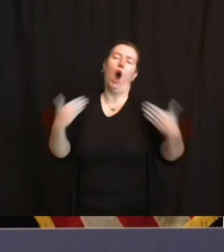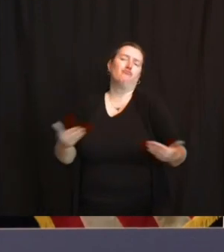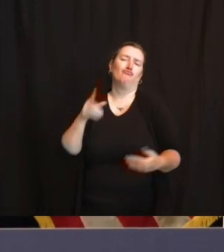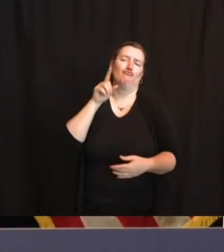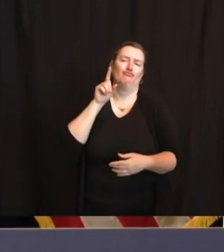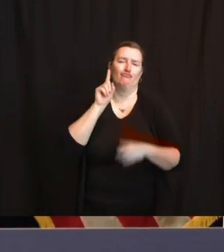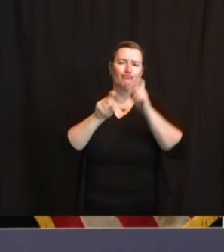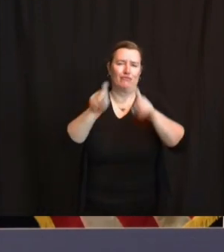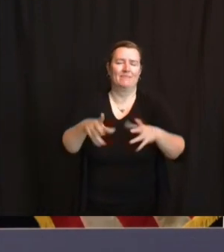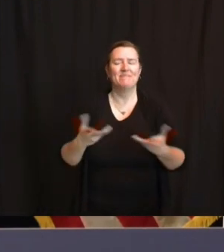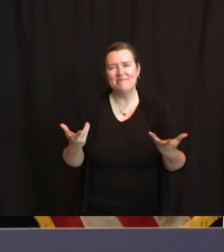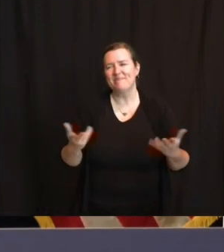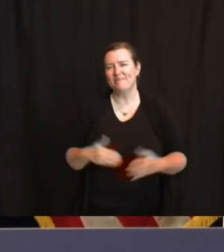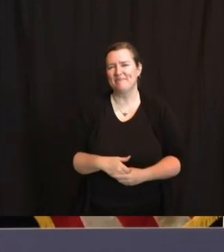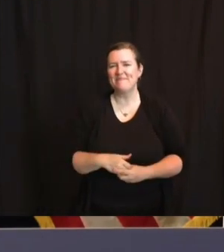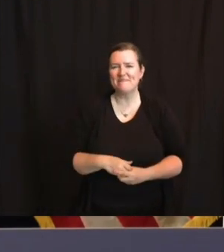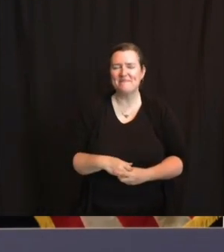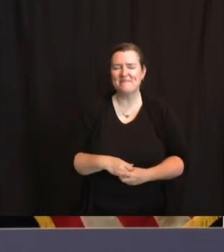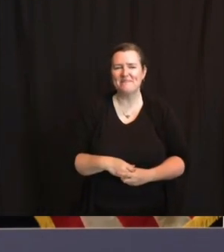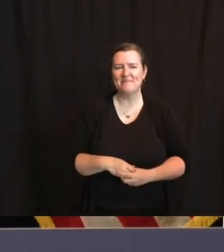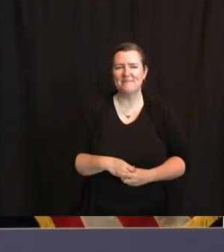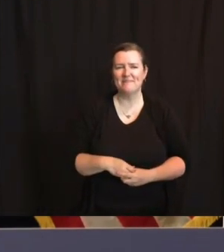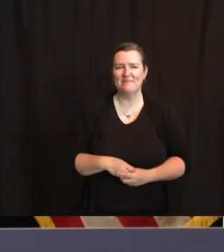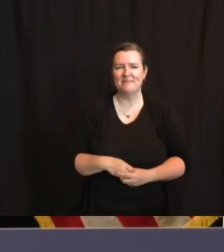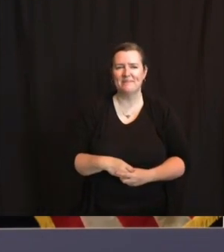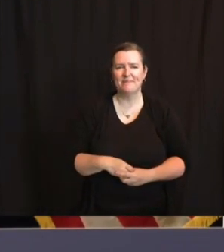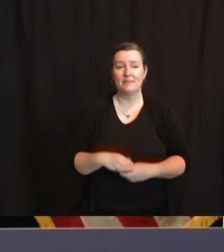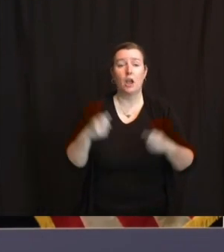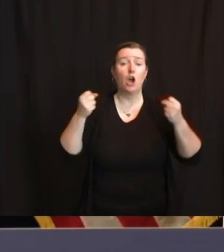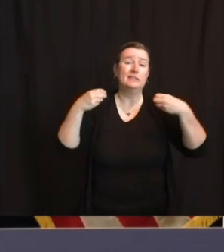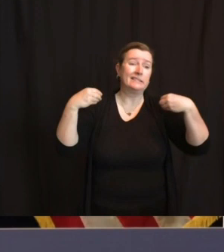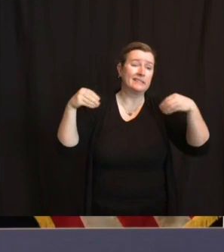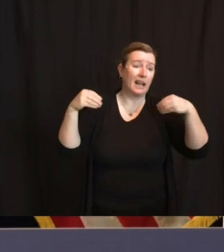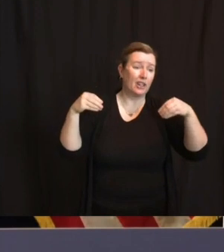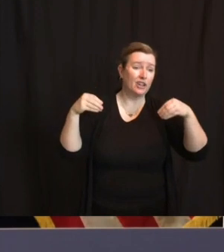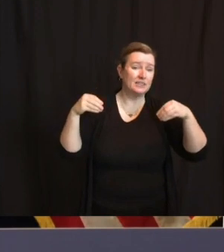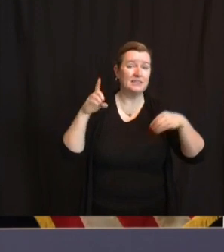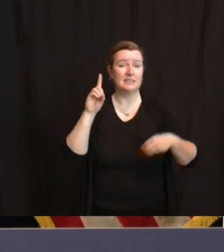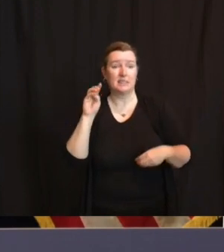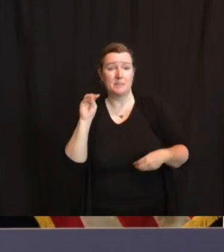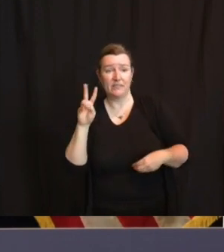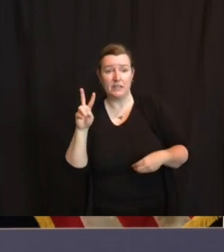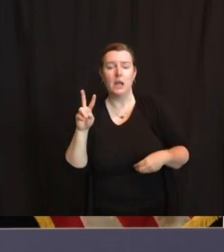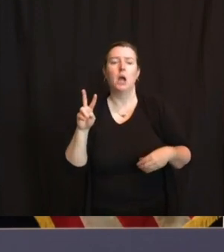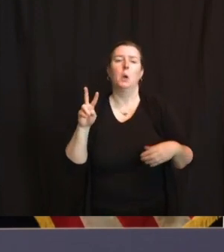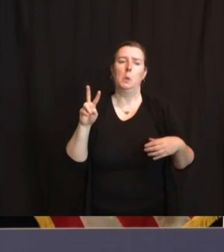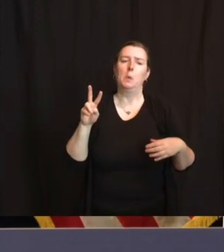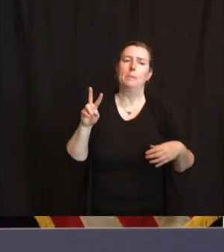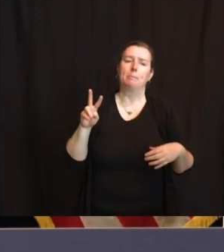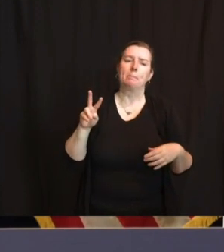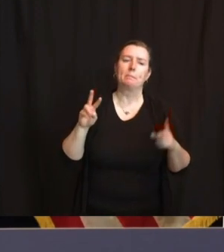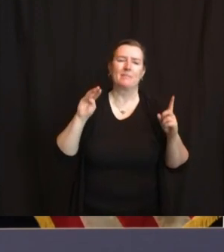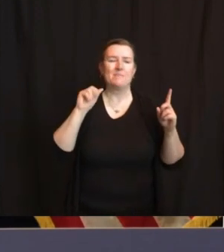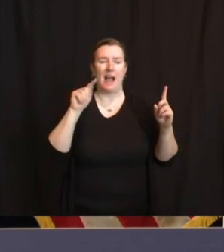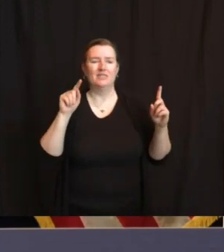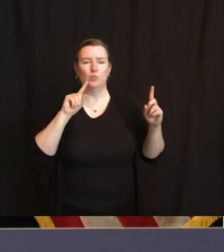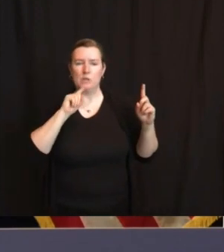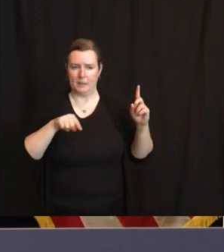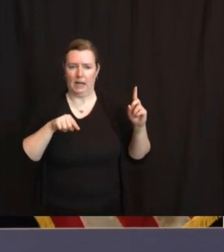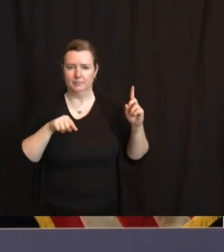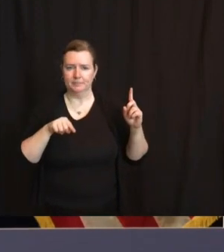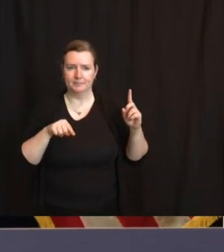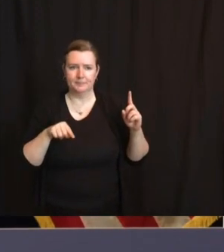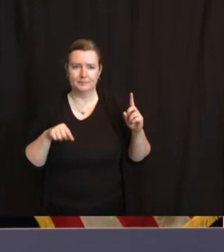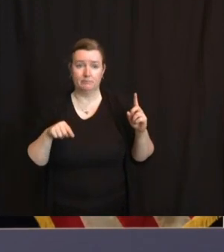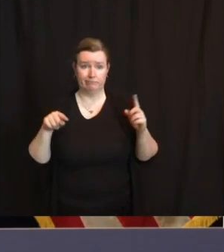please. This has been going on with online sales where you can pick up after you purchase it online. It's the